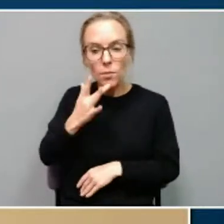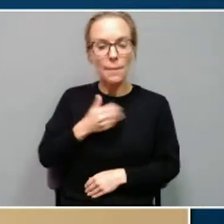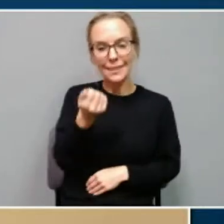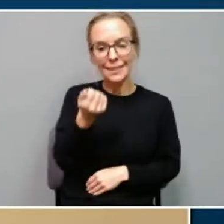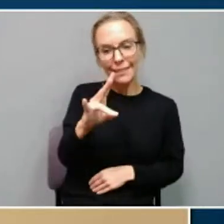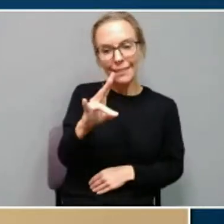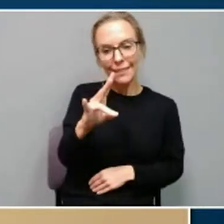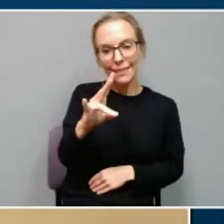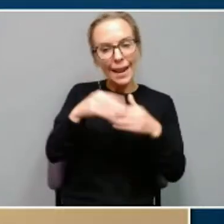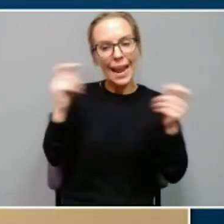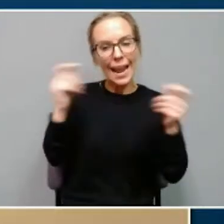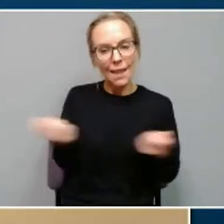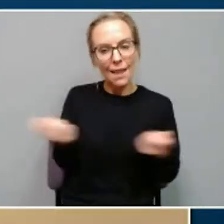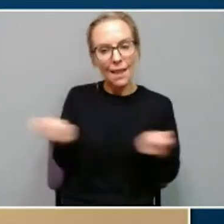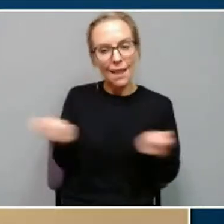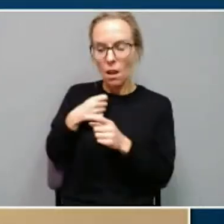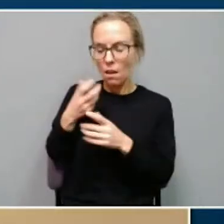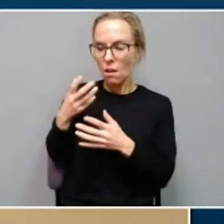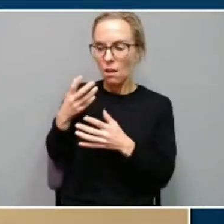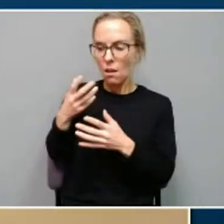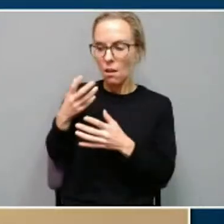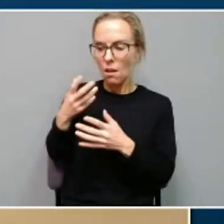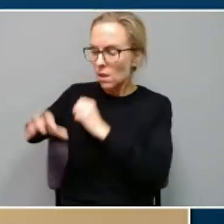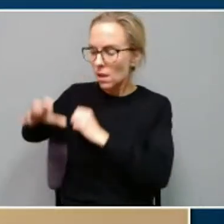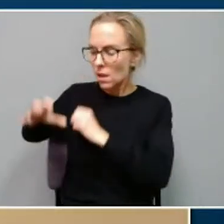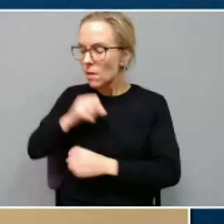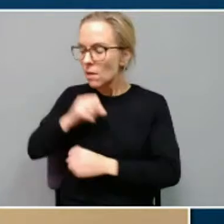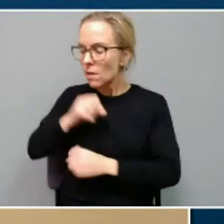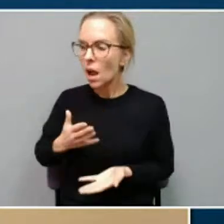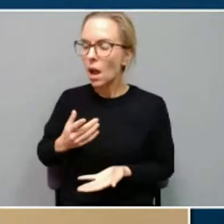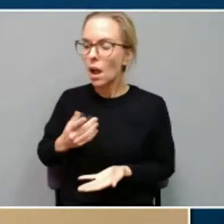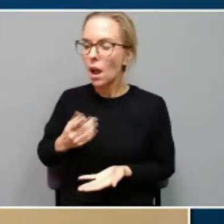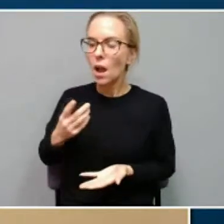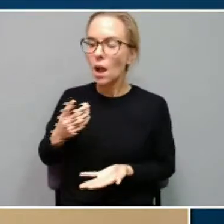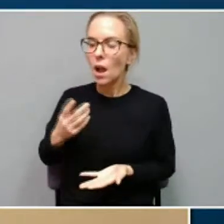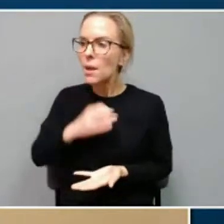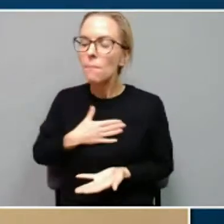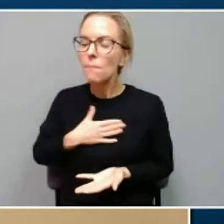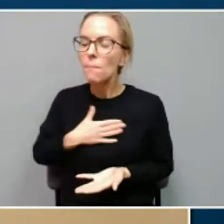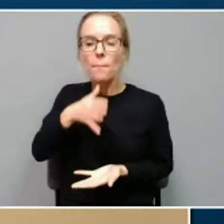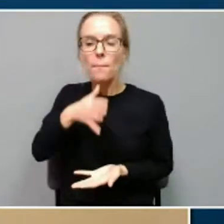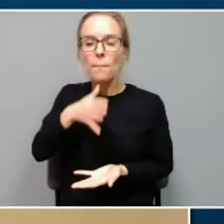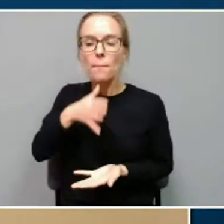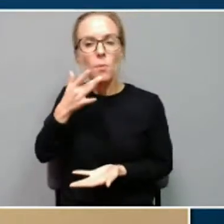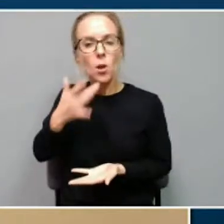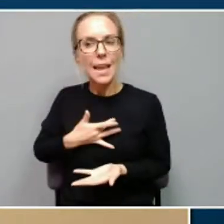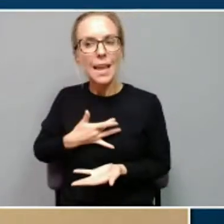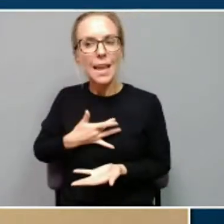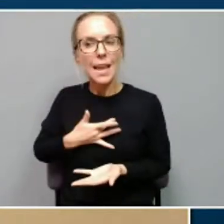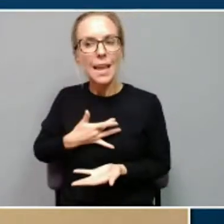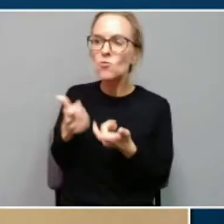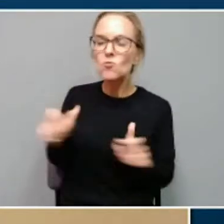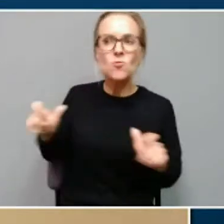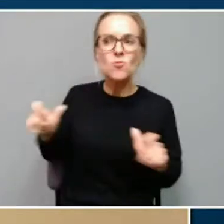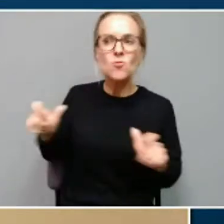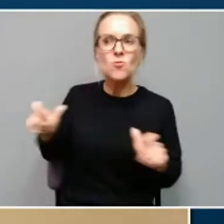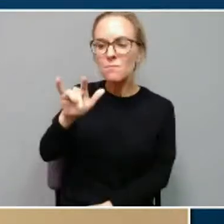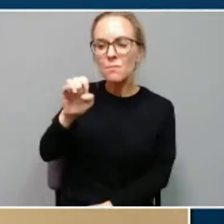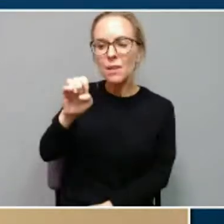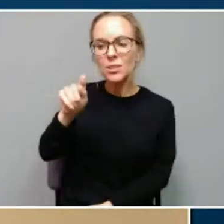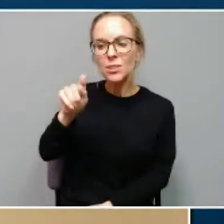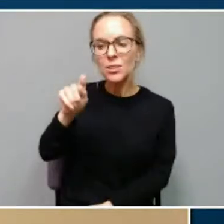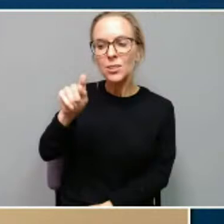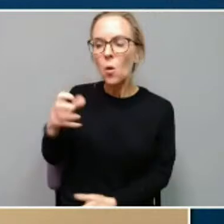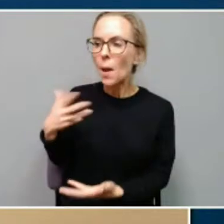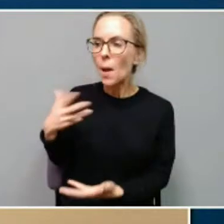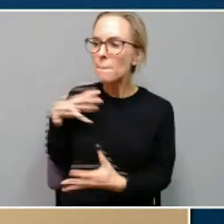anniversary. I missed my mom's birthday. I missed these major milestones. But more than that, I